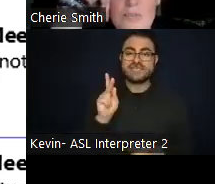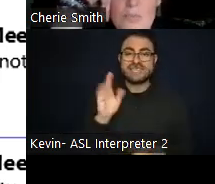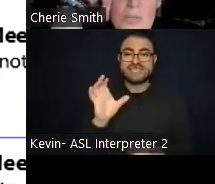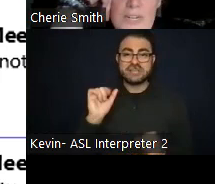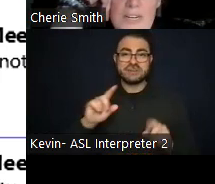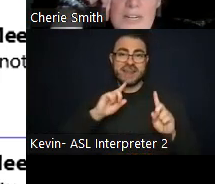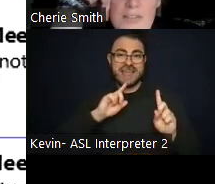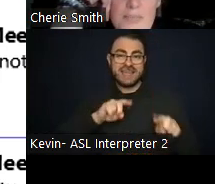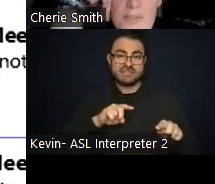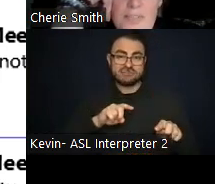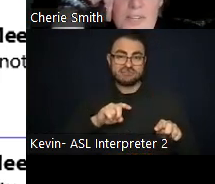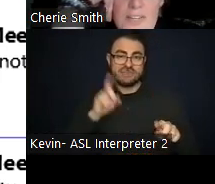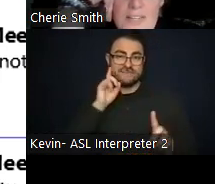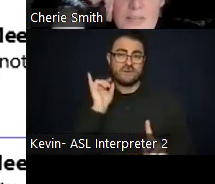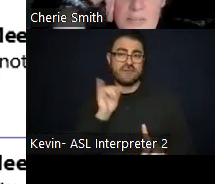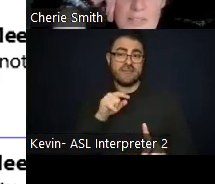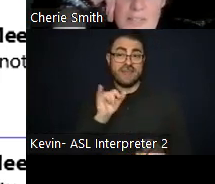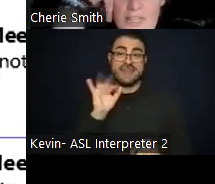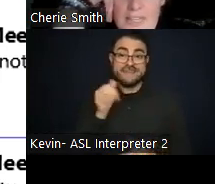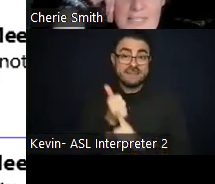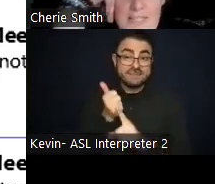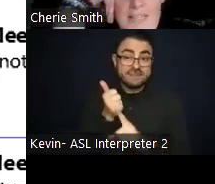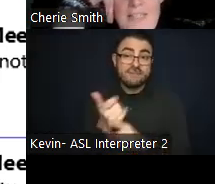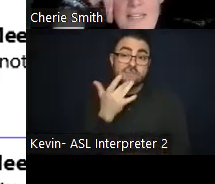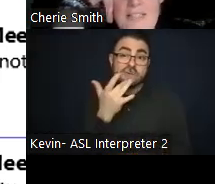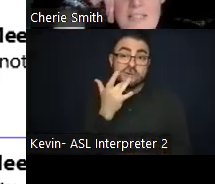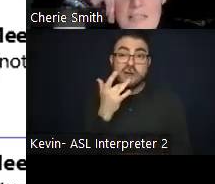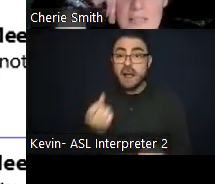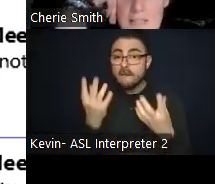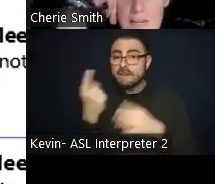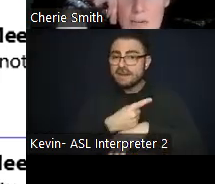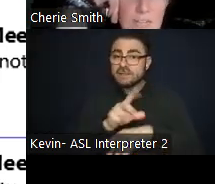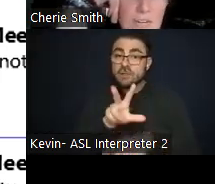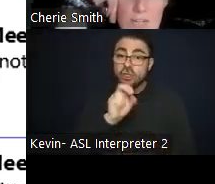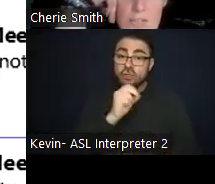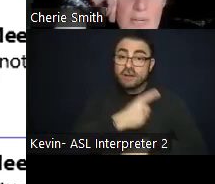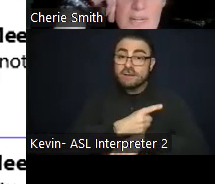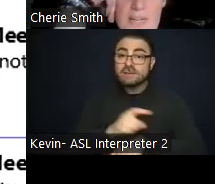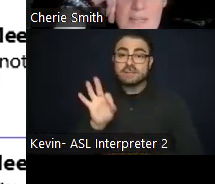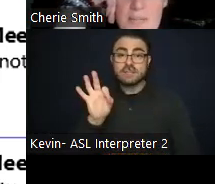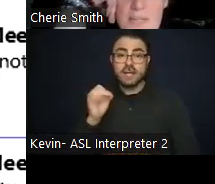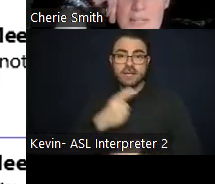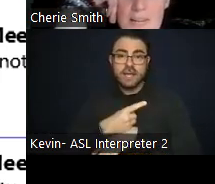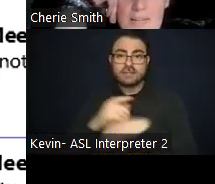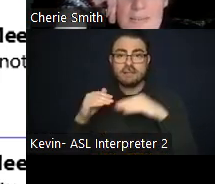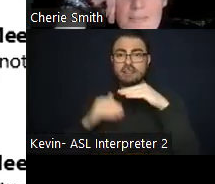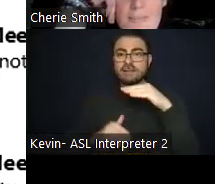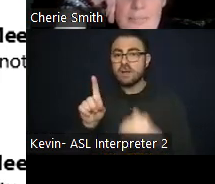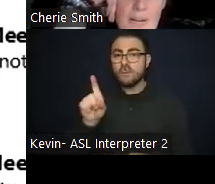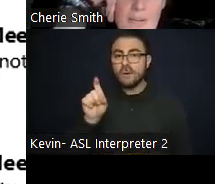that would he have preferred that it be 30 days, 90 days, within 120 days, something like